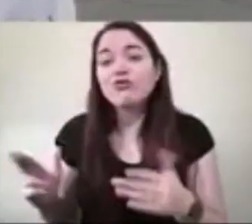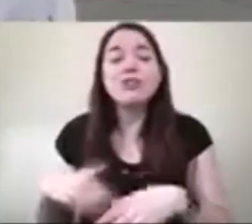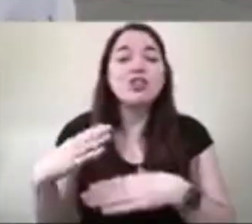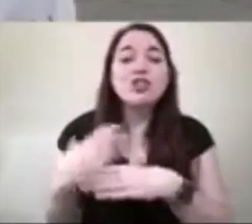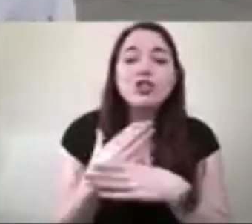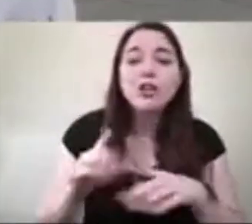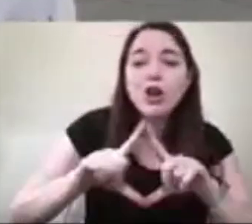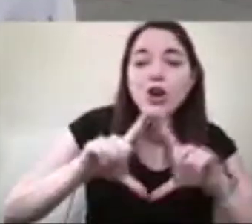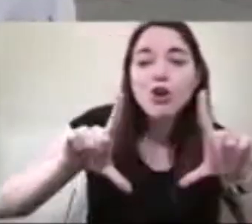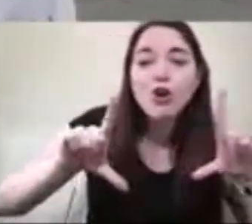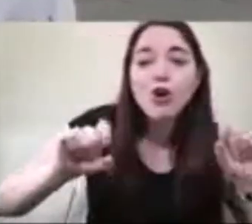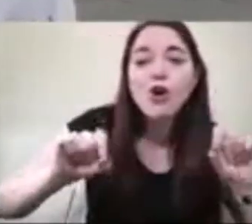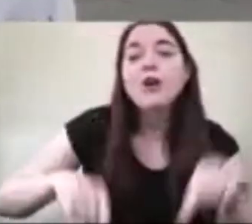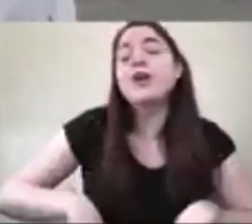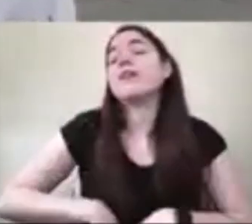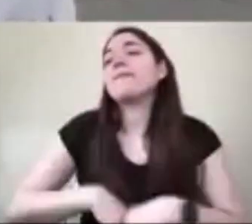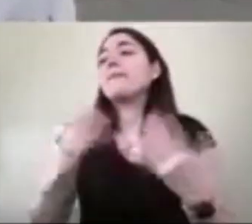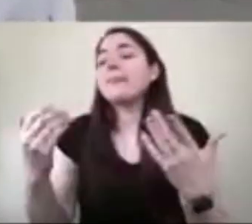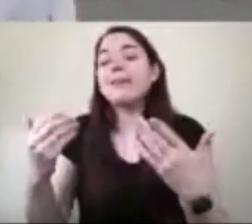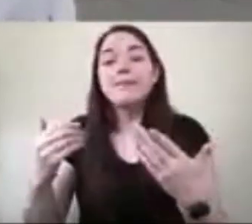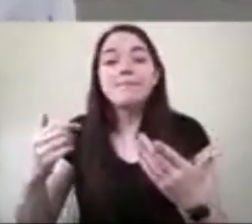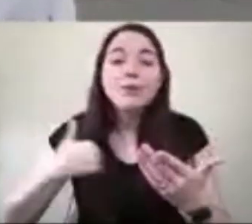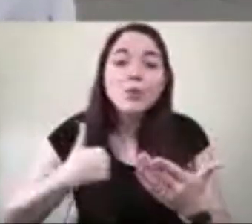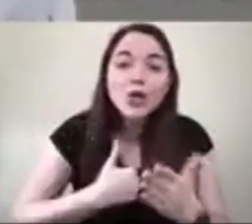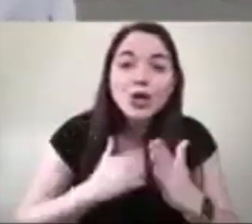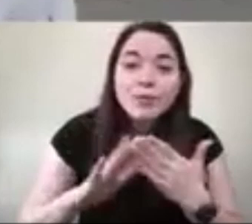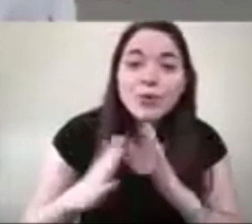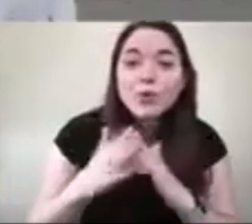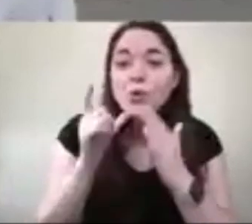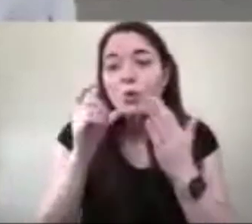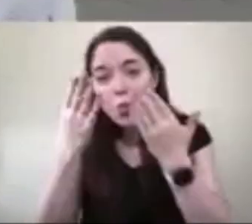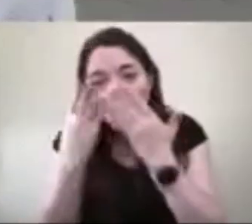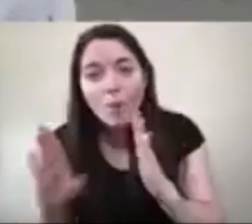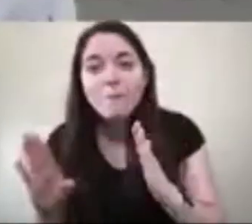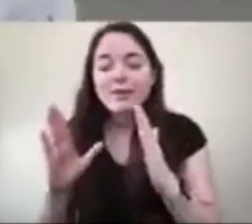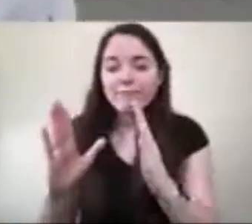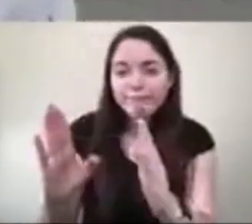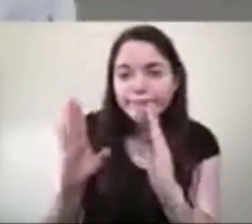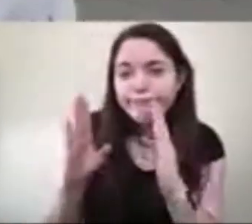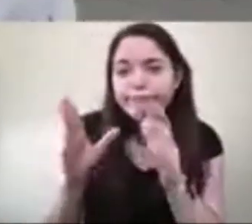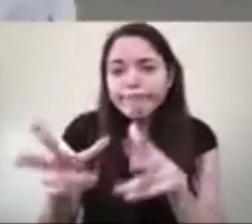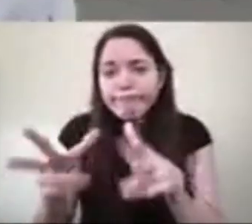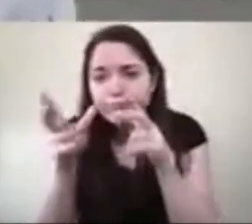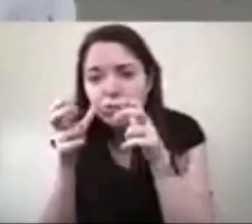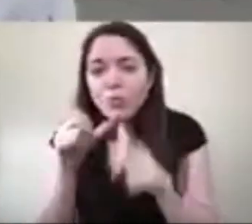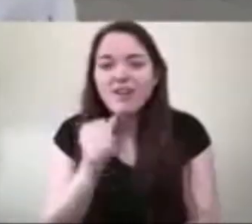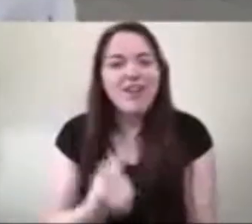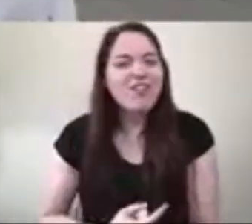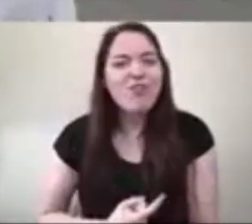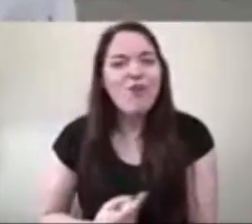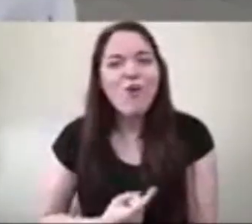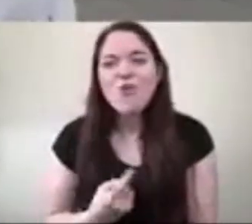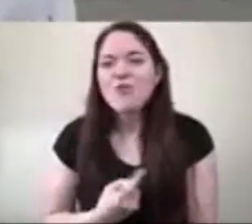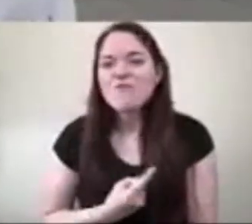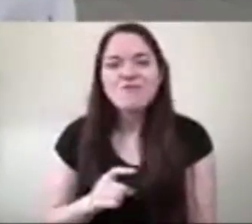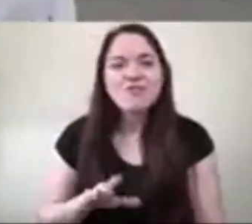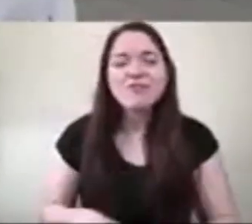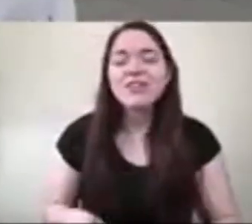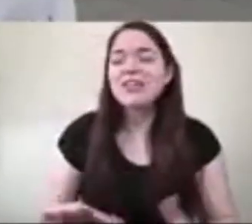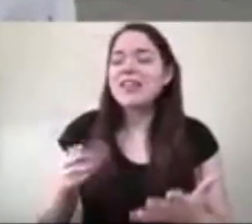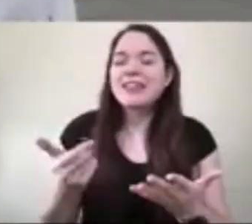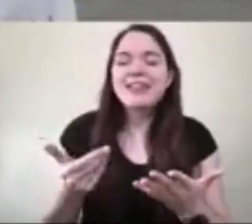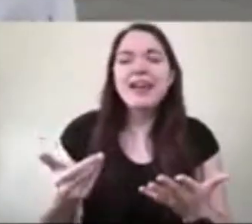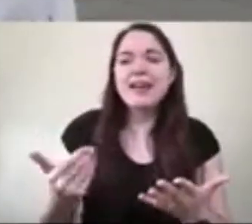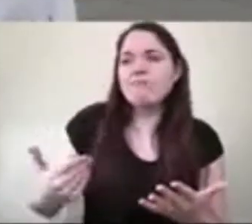community that listens and opens ourselves, and we're not doing it alone. I love this invitation to go into the nations, and